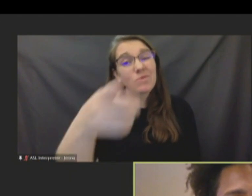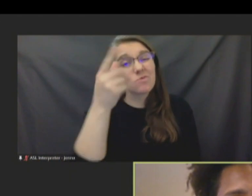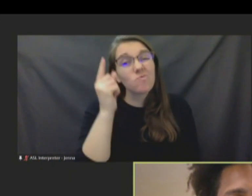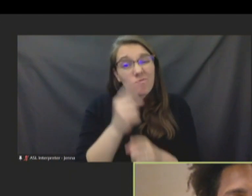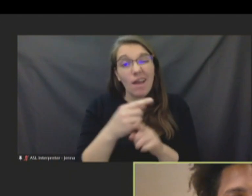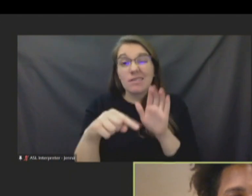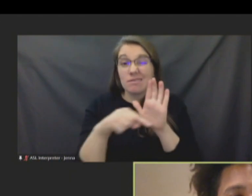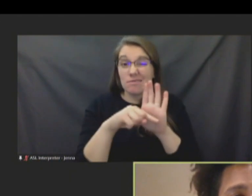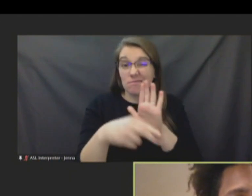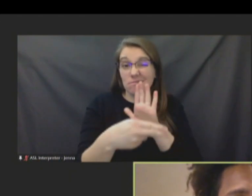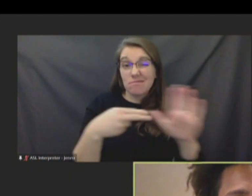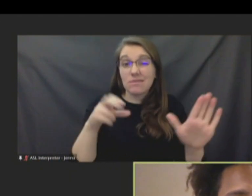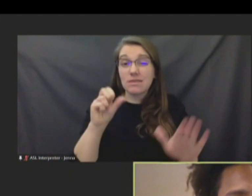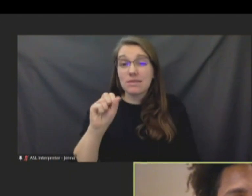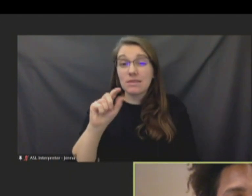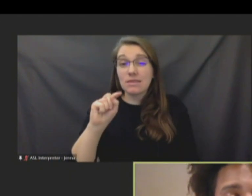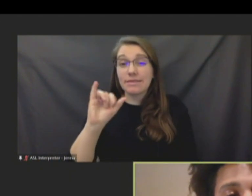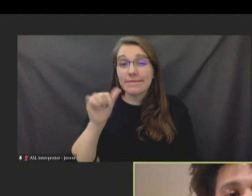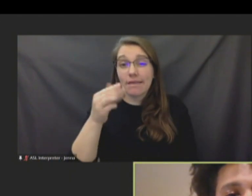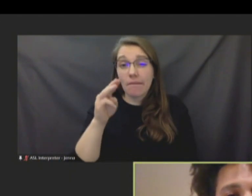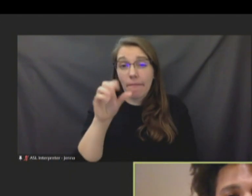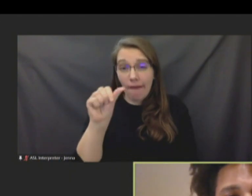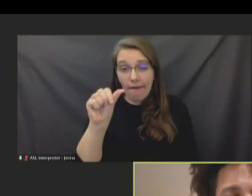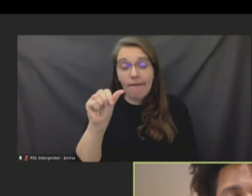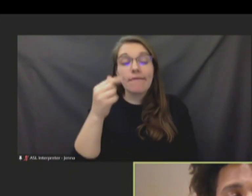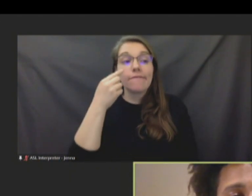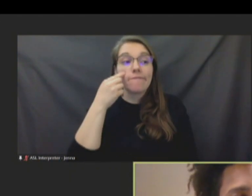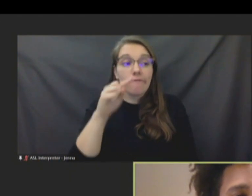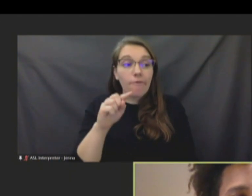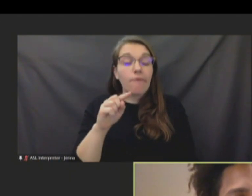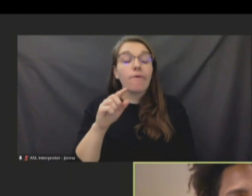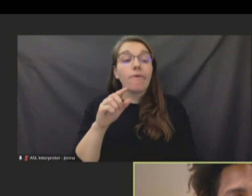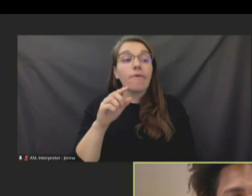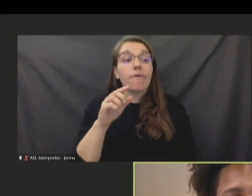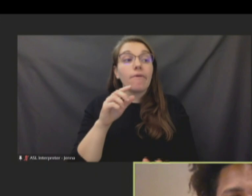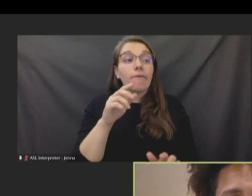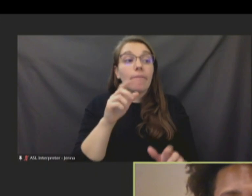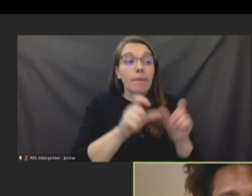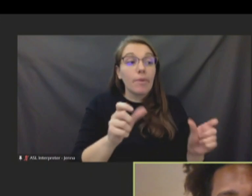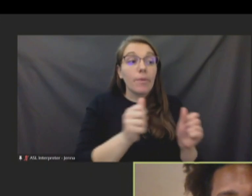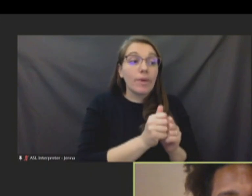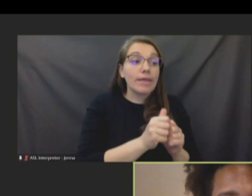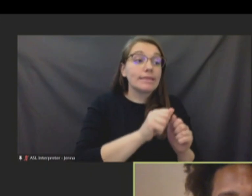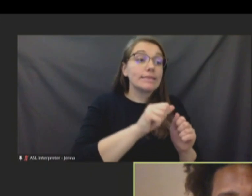people, individuals with disabilities or individuals with other abilities